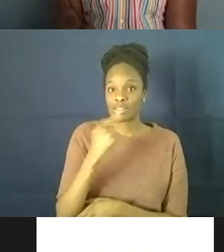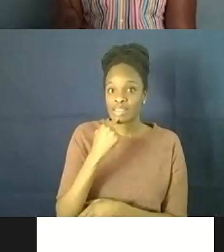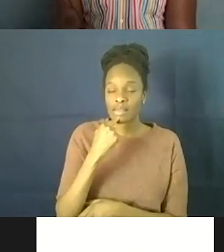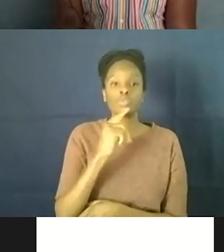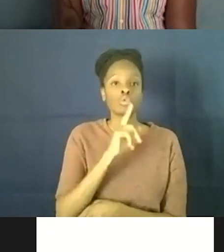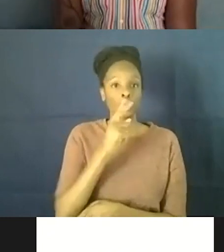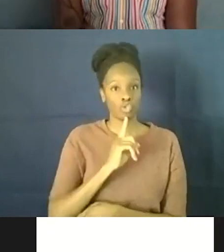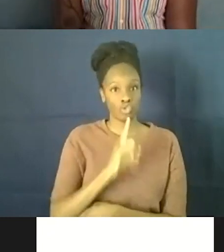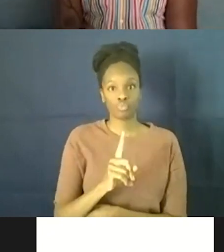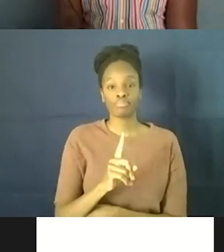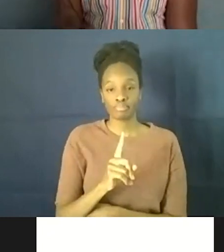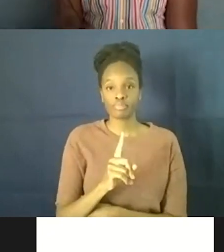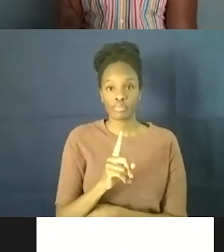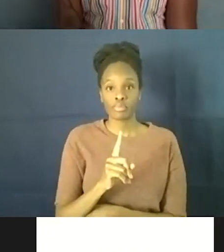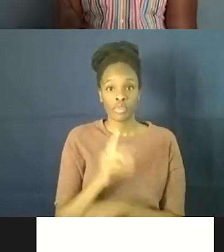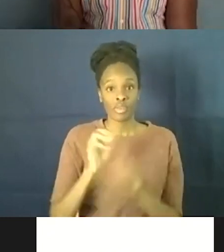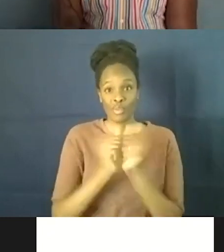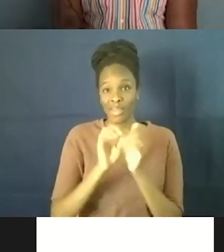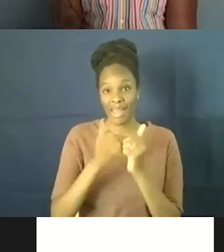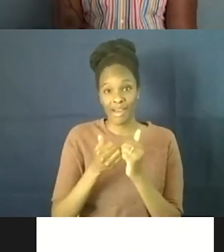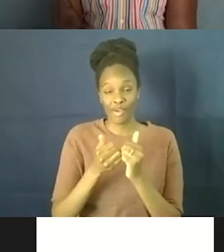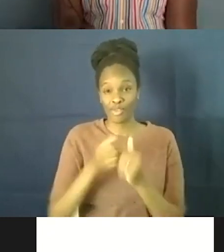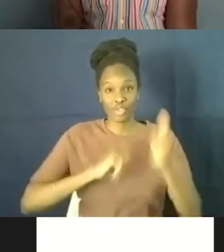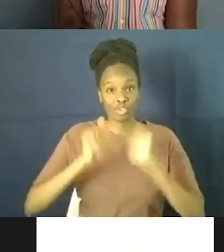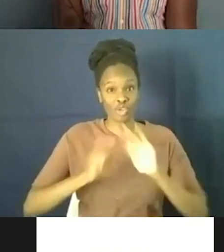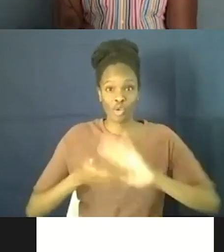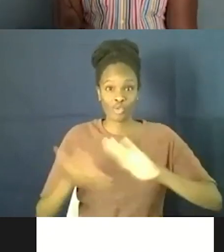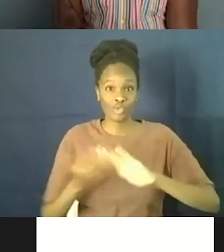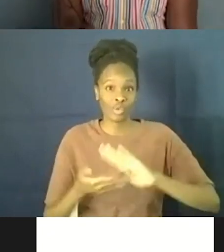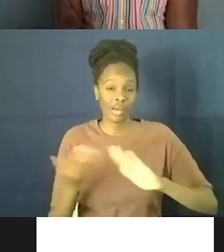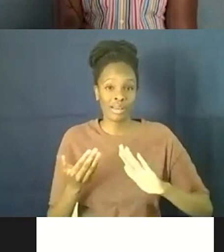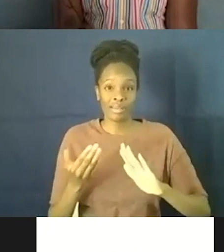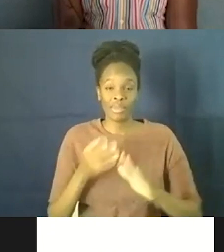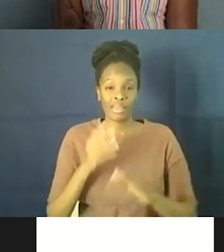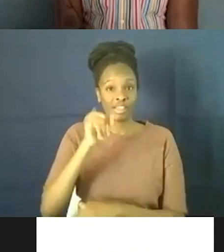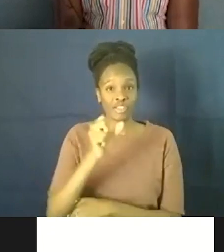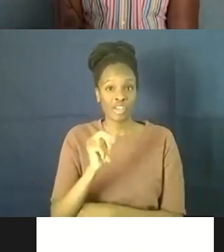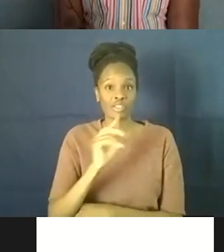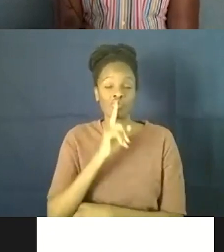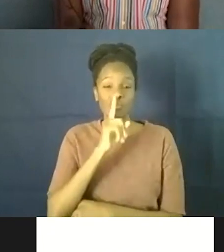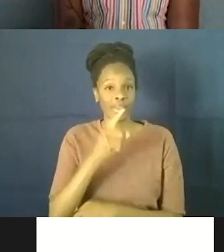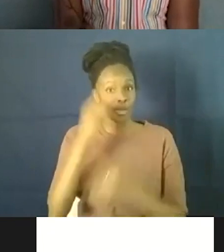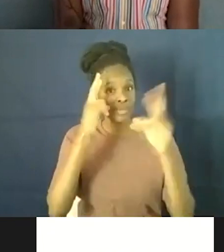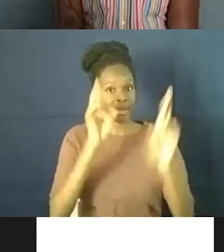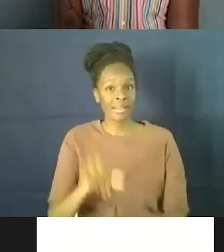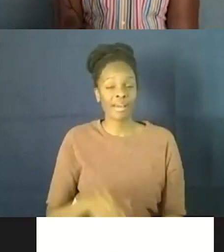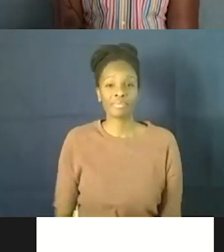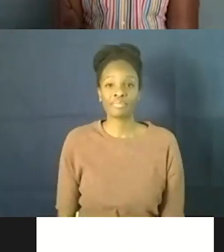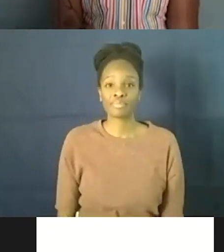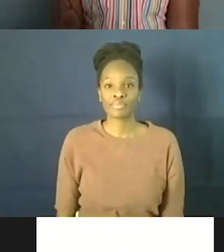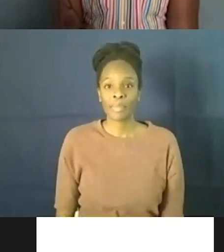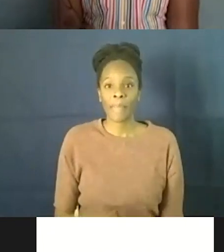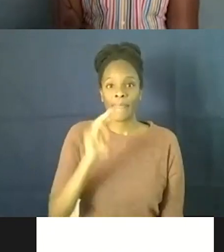way that, you know, the show was run and the stories were created. Like Justin really respected everyone's contribution. And I'm nodding my